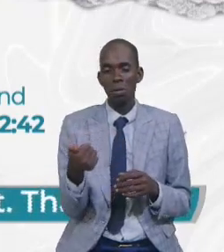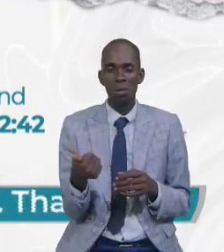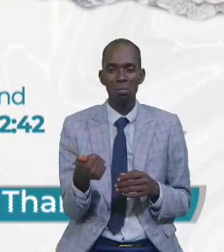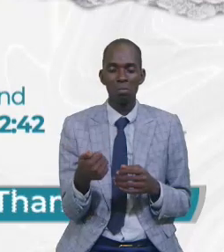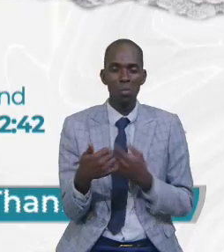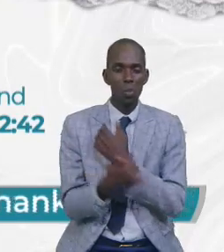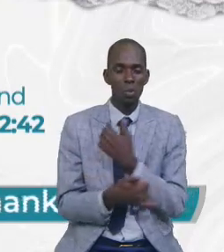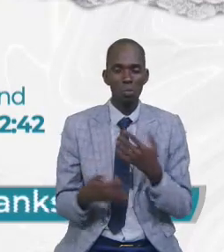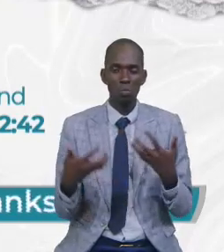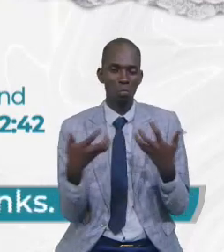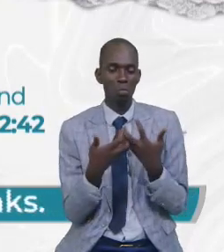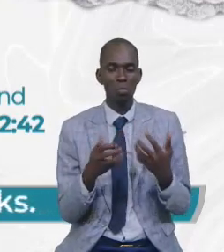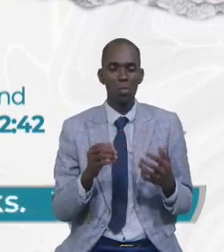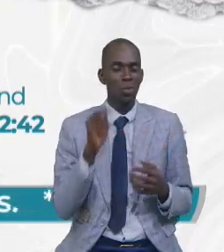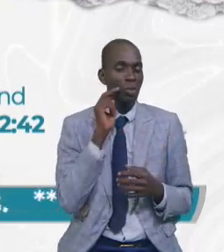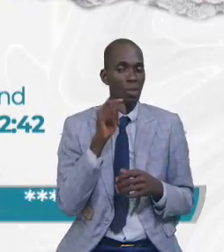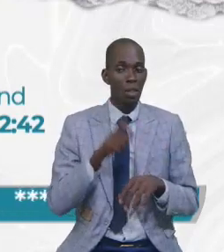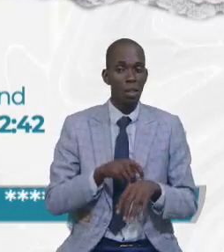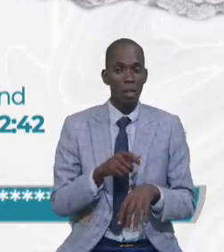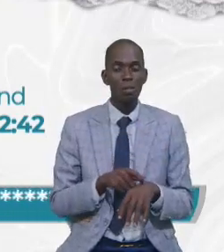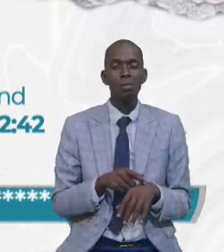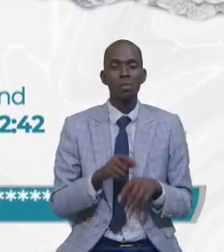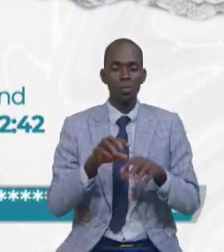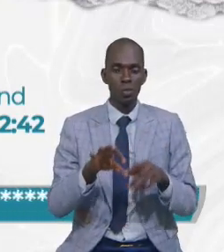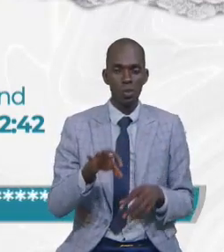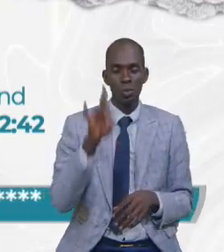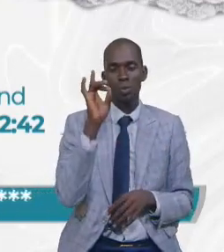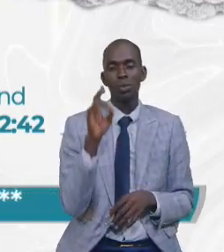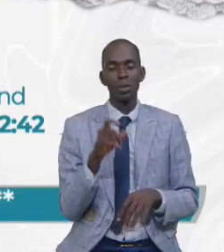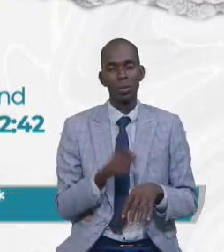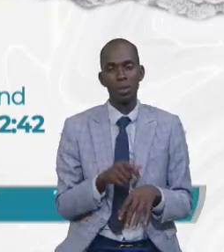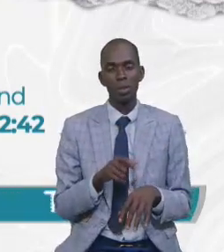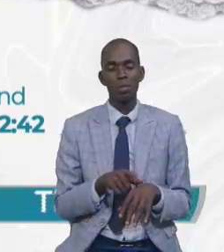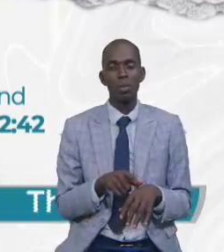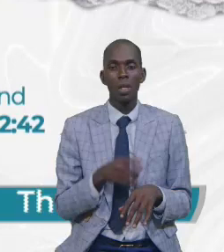convenient at the time, depending on your time zone.